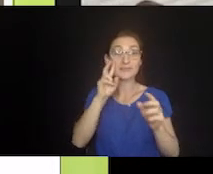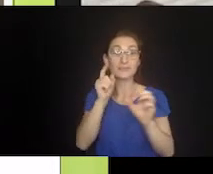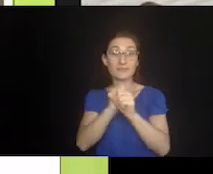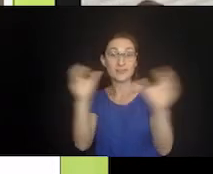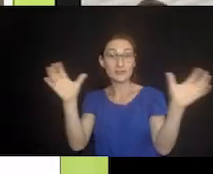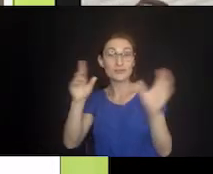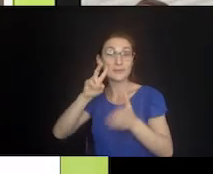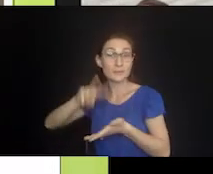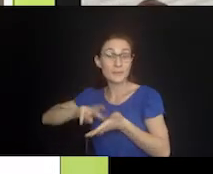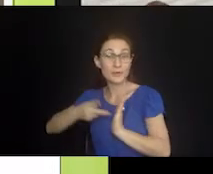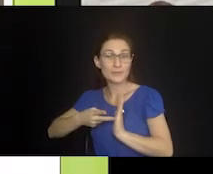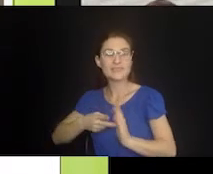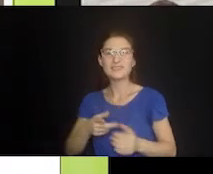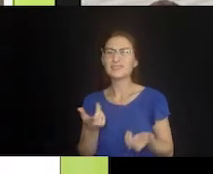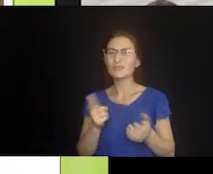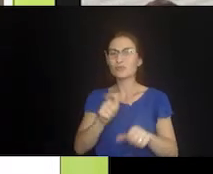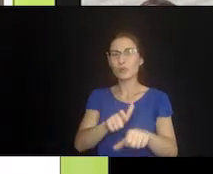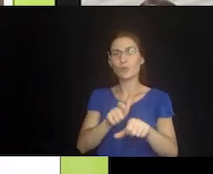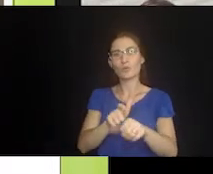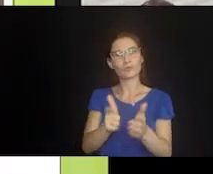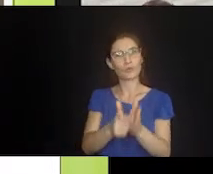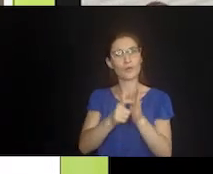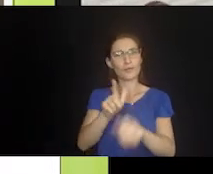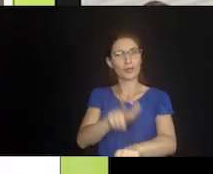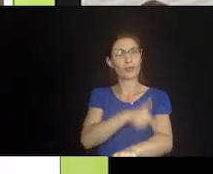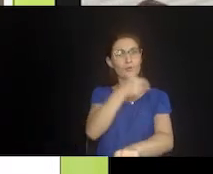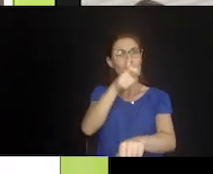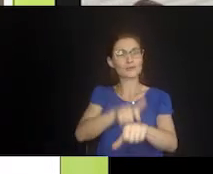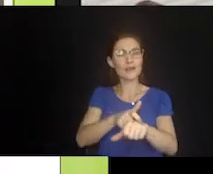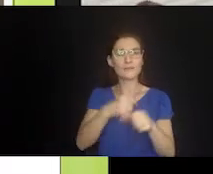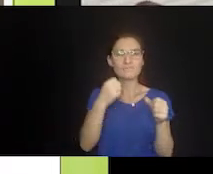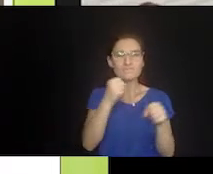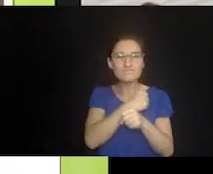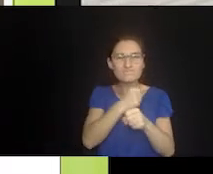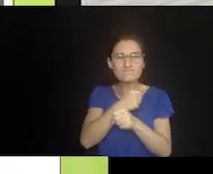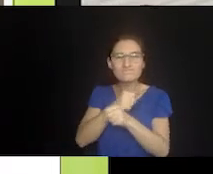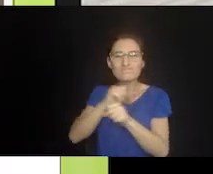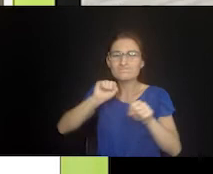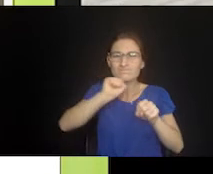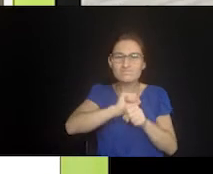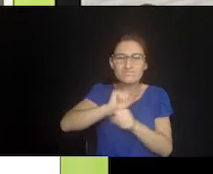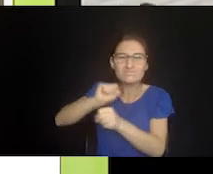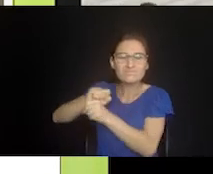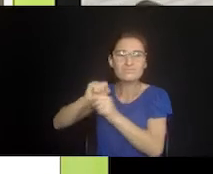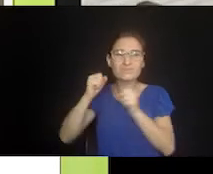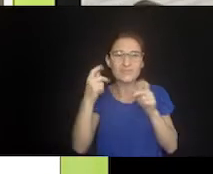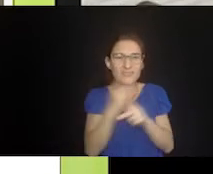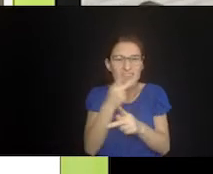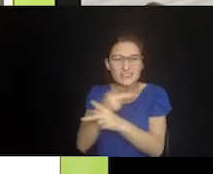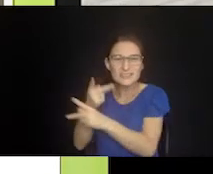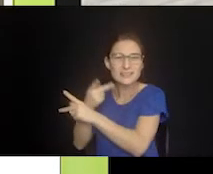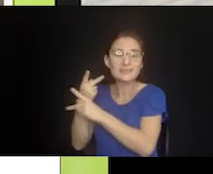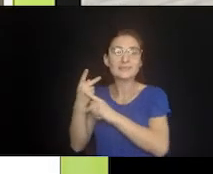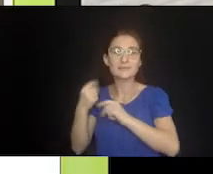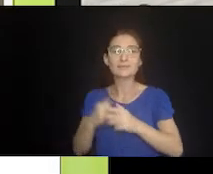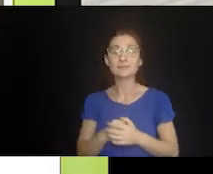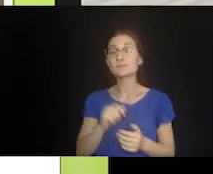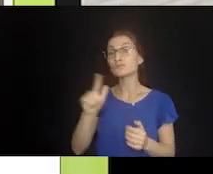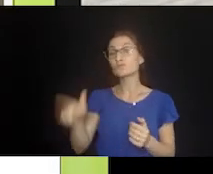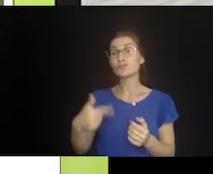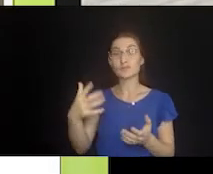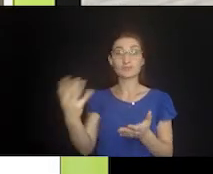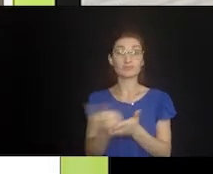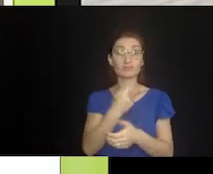and purpose. And it took a long time to get the final product. So when you talk about it, take the time